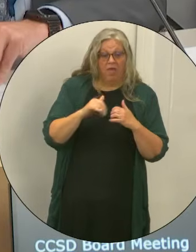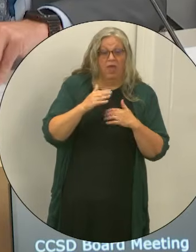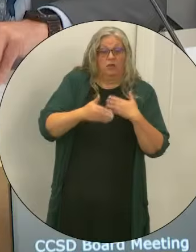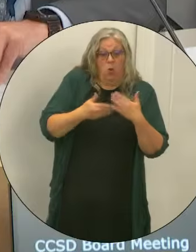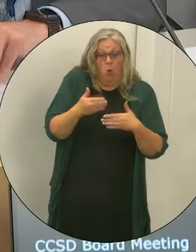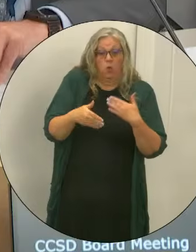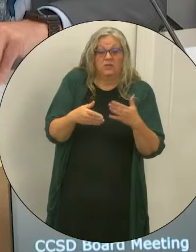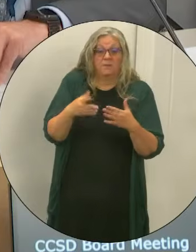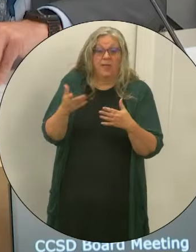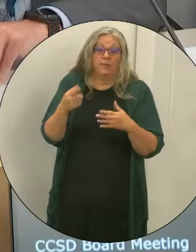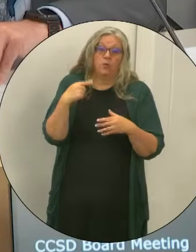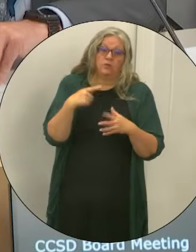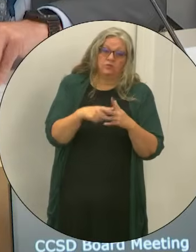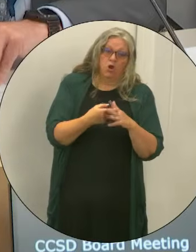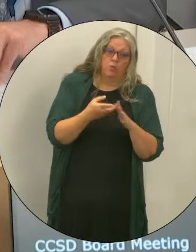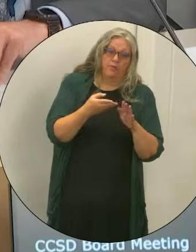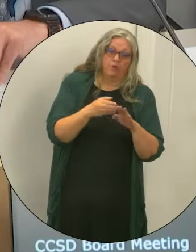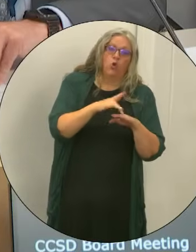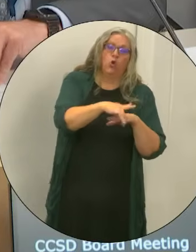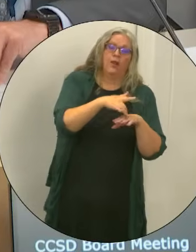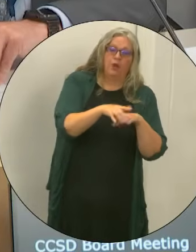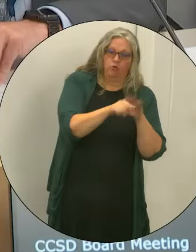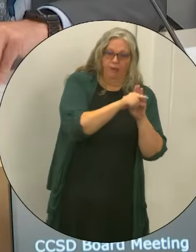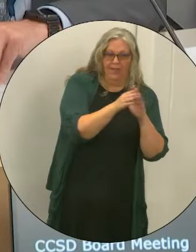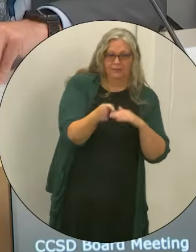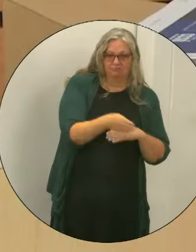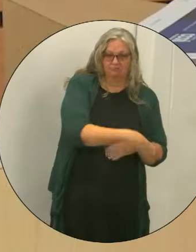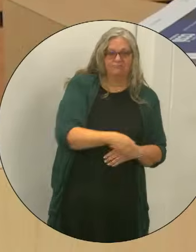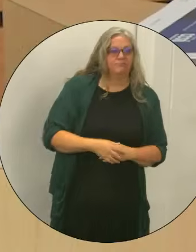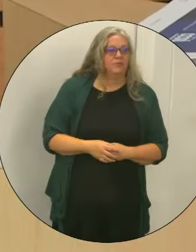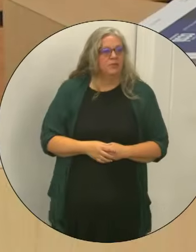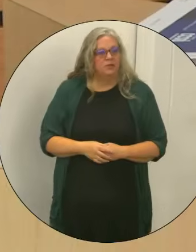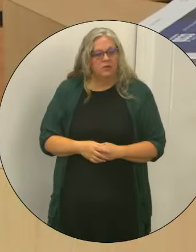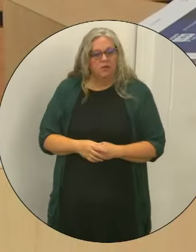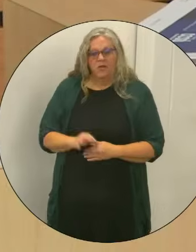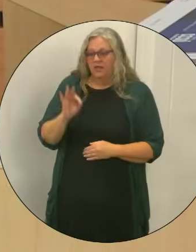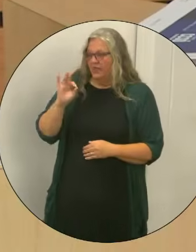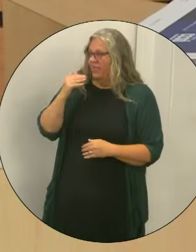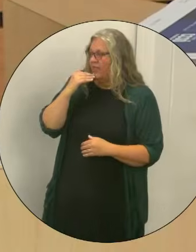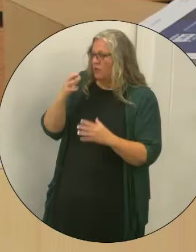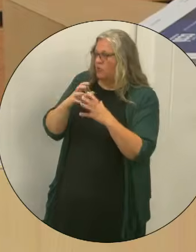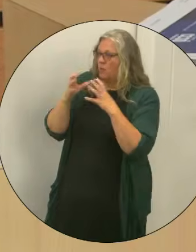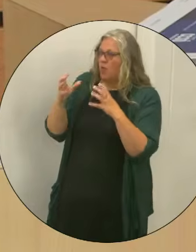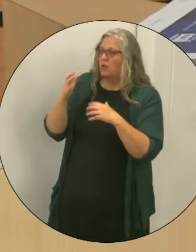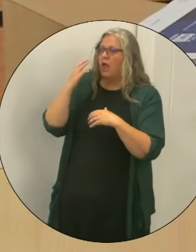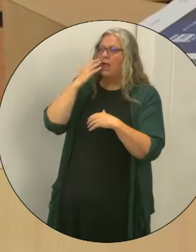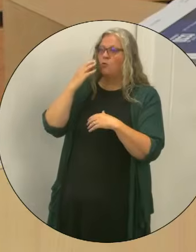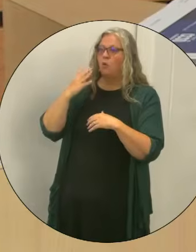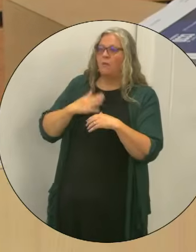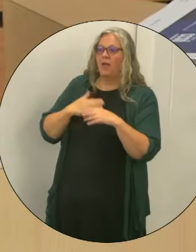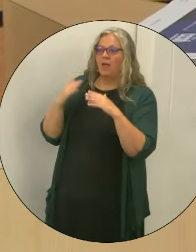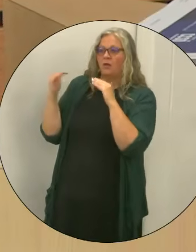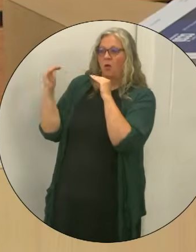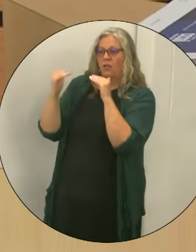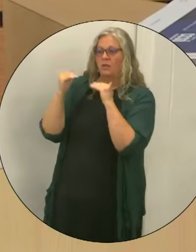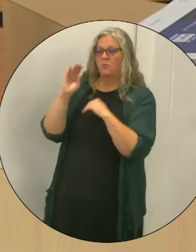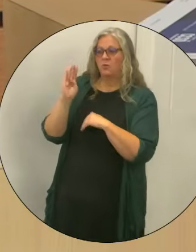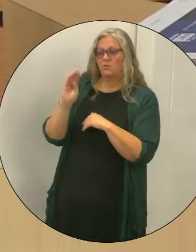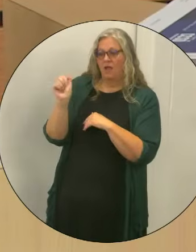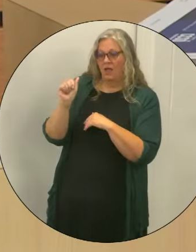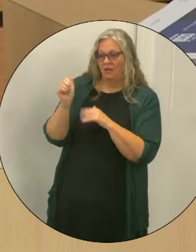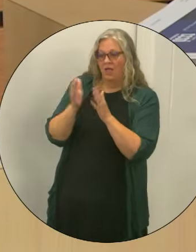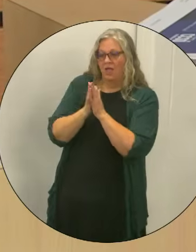our way down to the earlier grades as well. Thank you so much. And I know when my colleague, Trustee Bustamante Adams, was asking